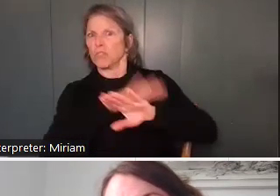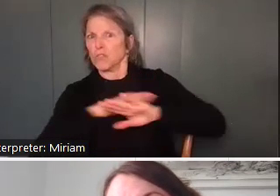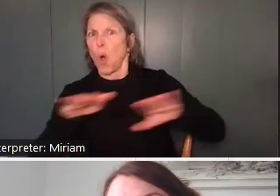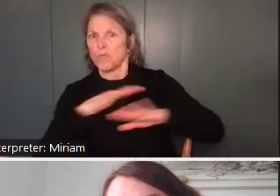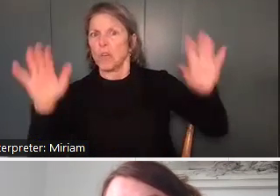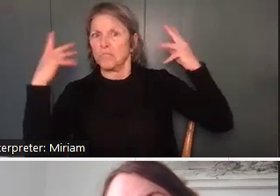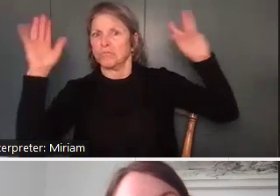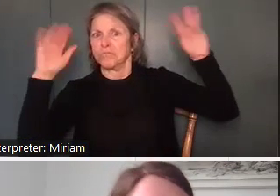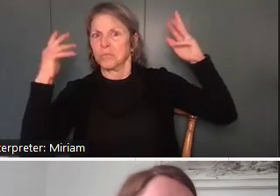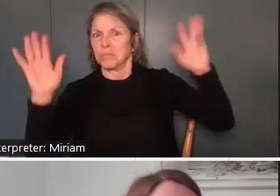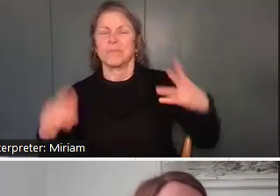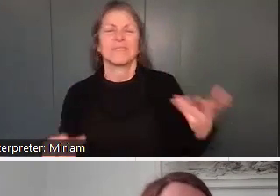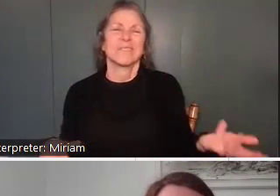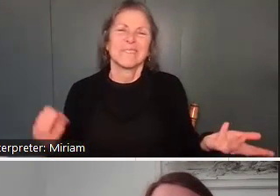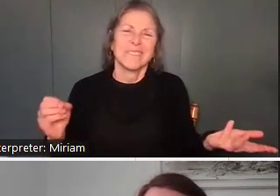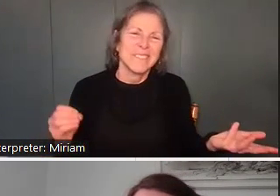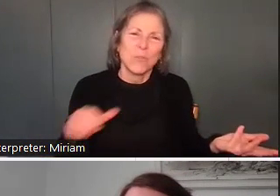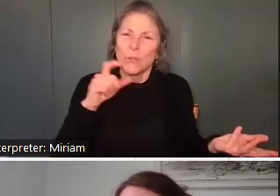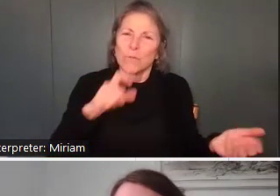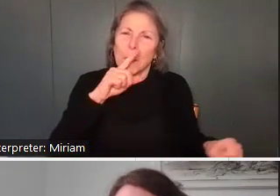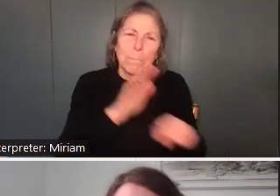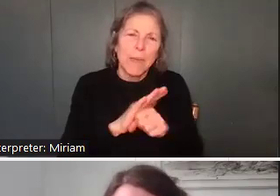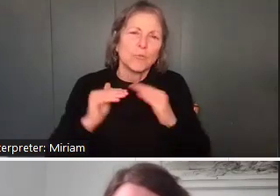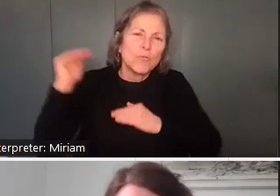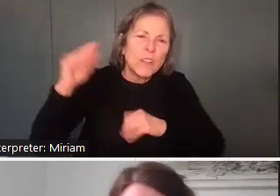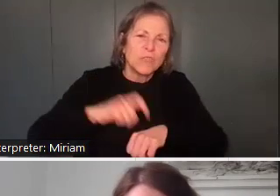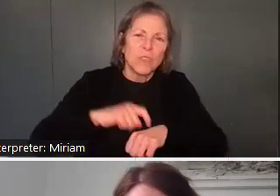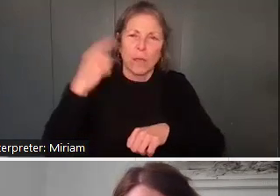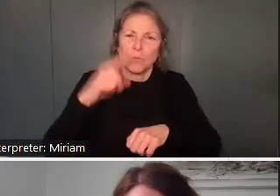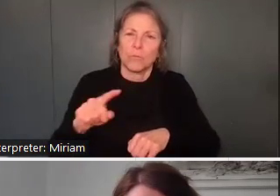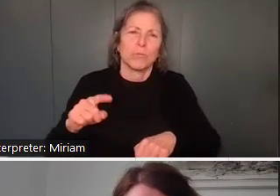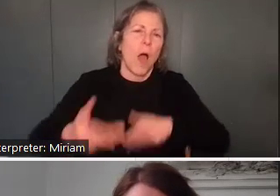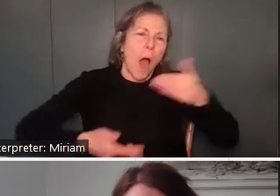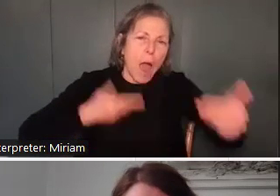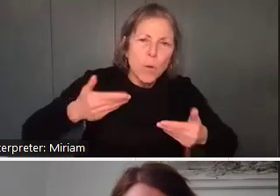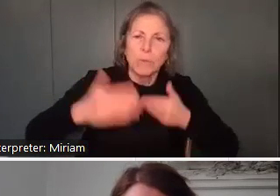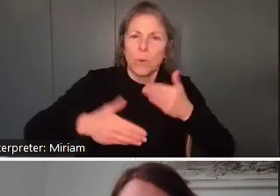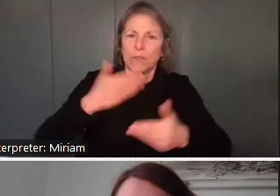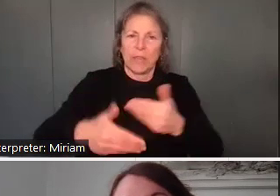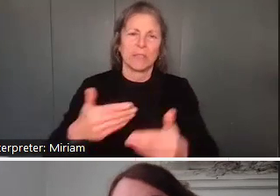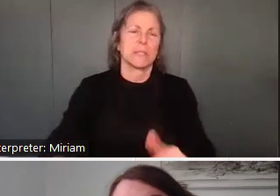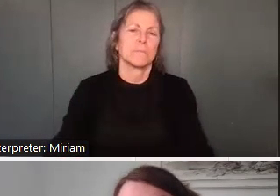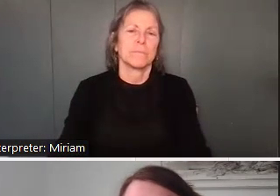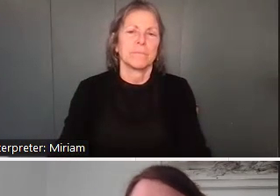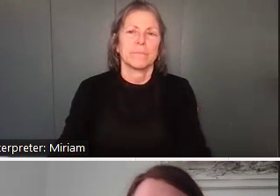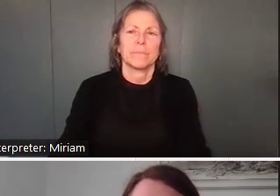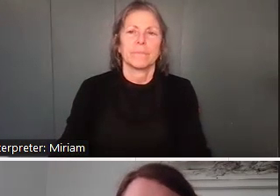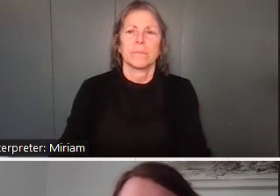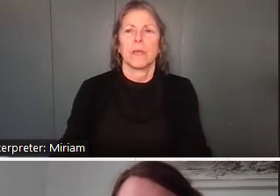to commit a ton of time to the whole hiring Process. Yeah, that's good.